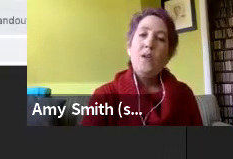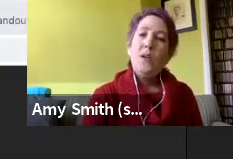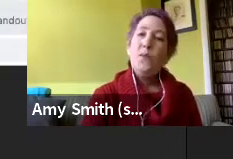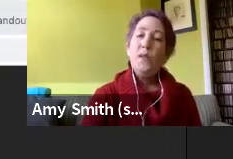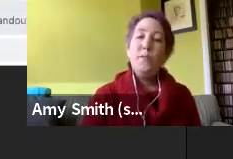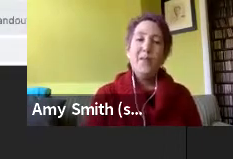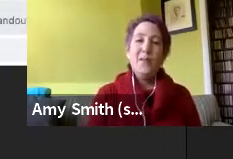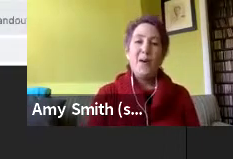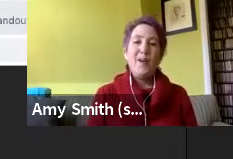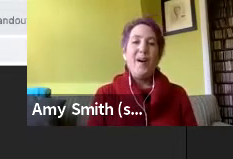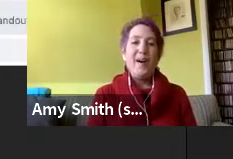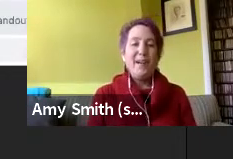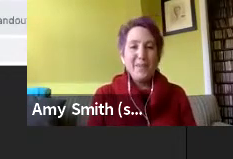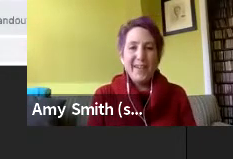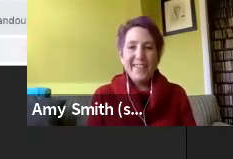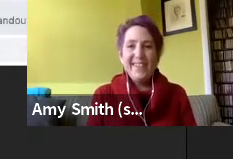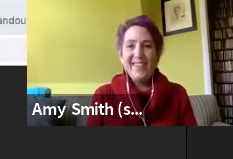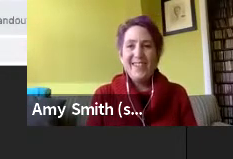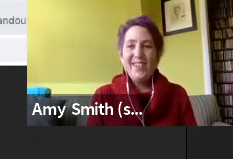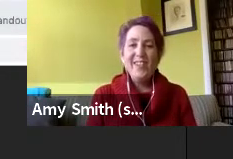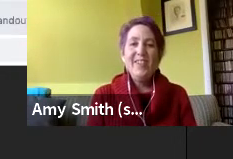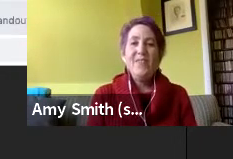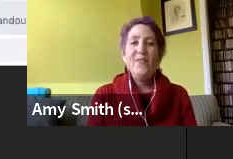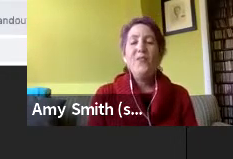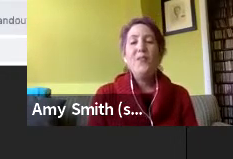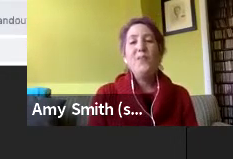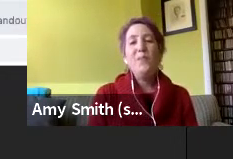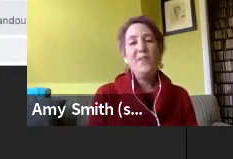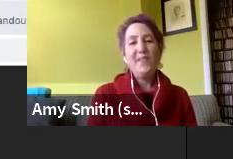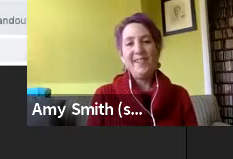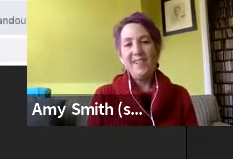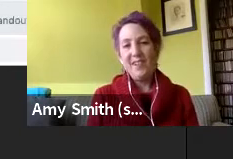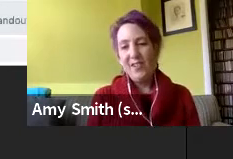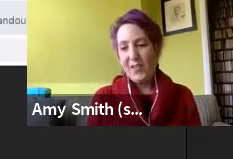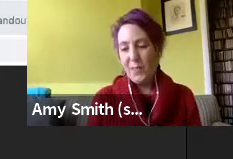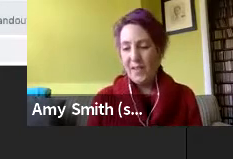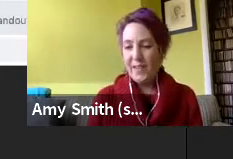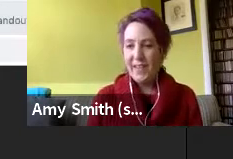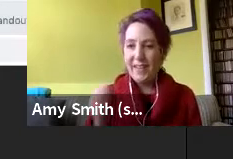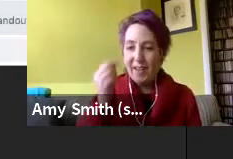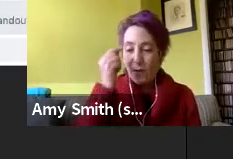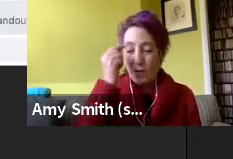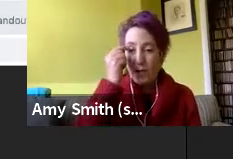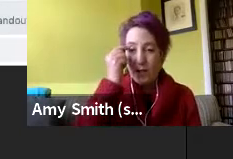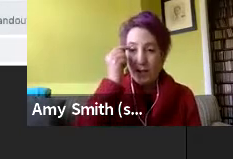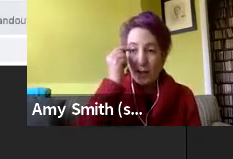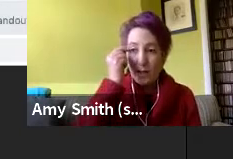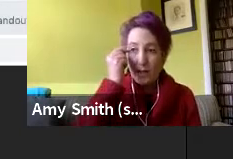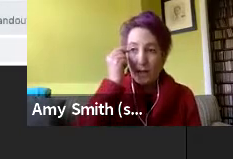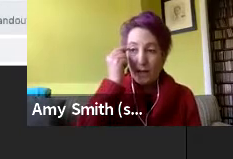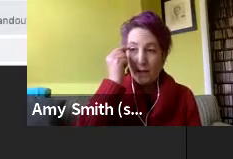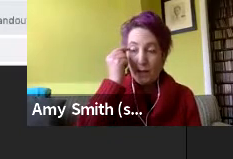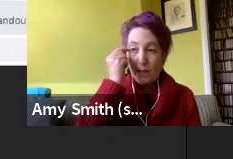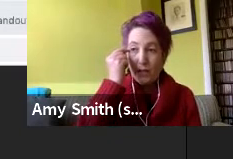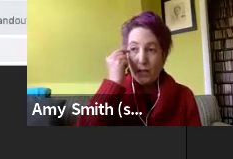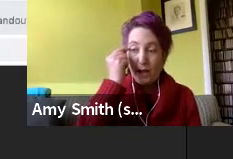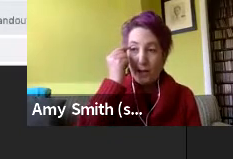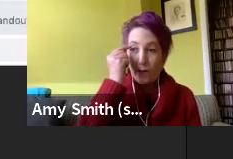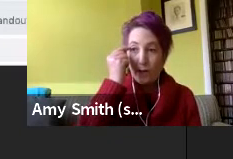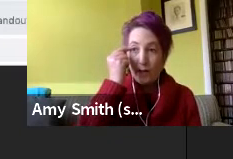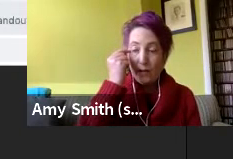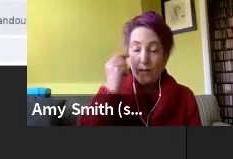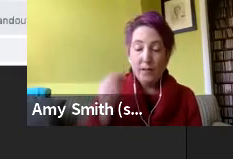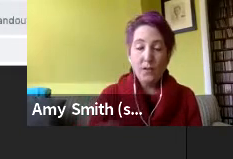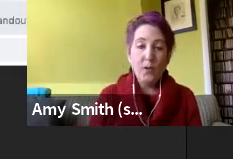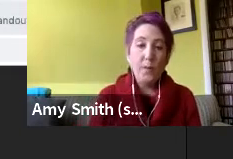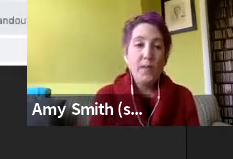I want to talk briefly about itemized deductions versus business deductions, because I get a lot of questions about this, especially after